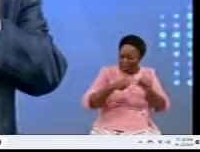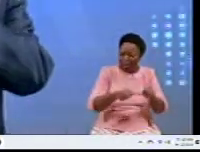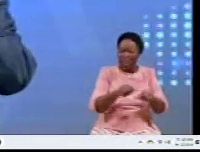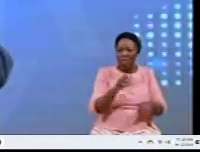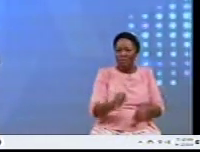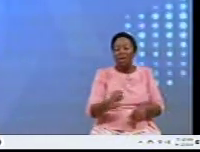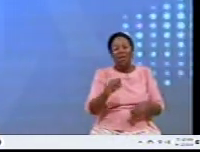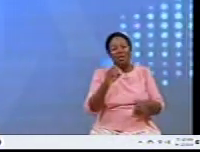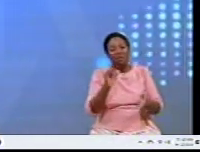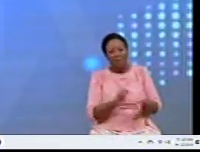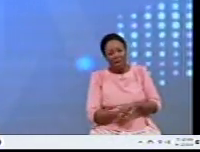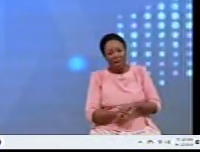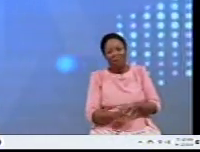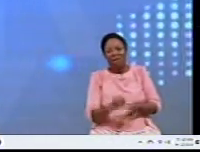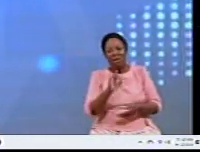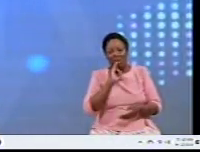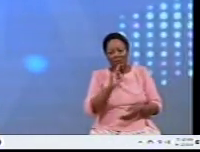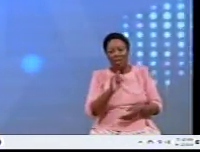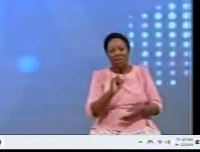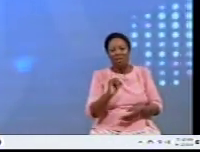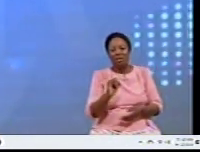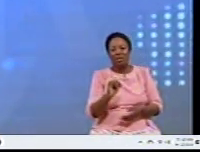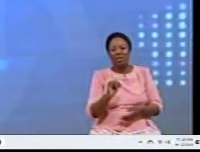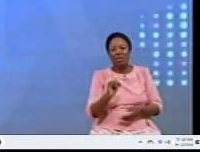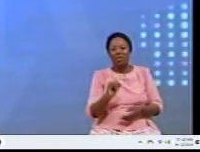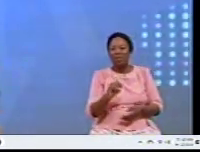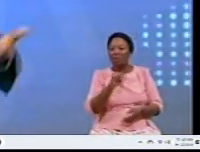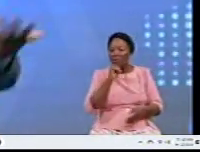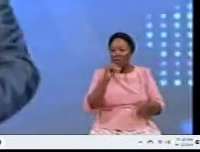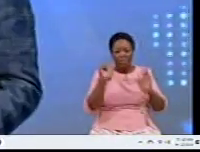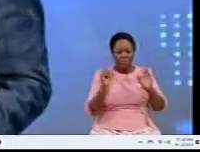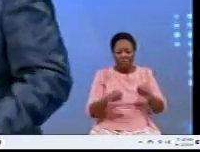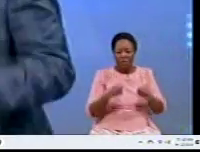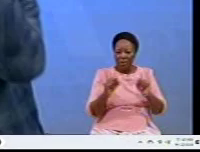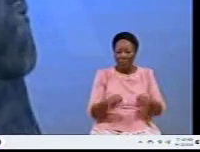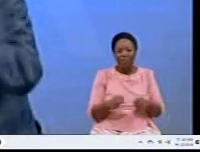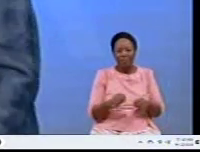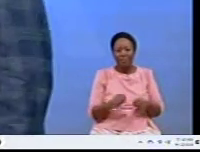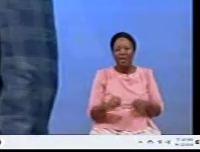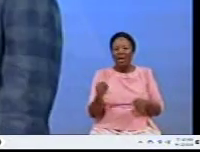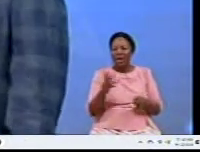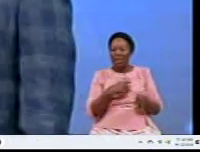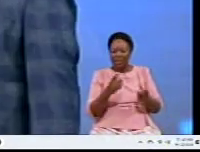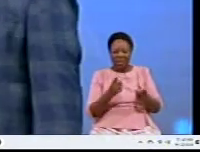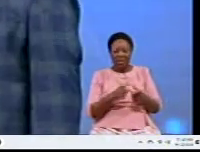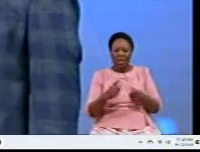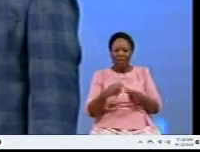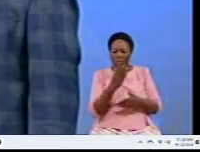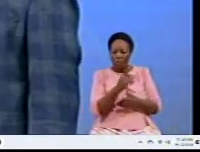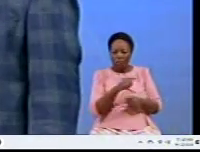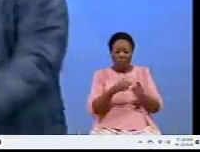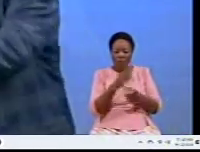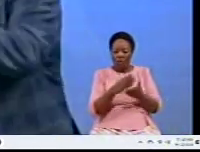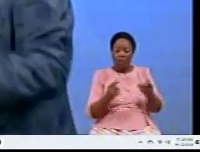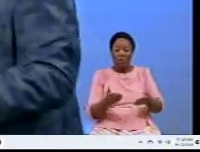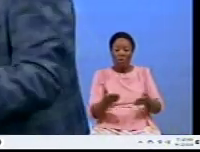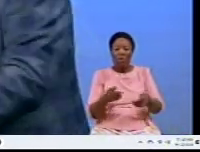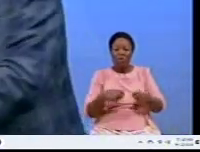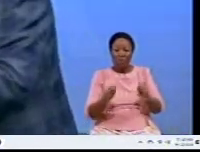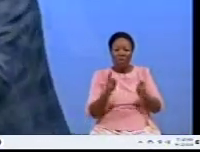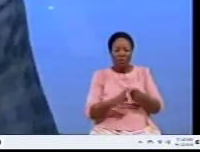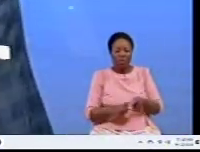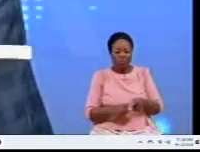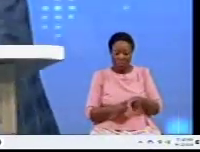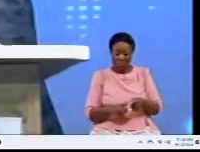That is an impossibility. When somebody is trying to raise up a business, and he